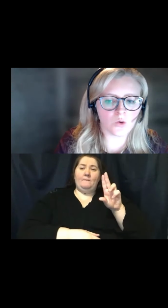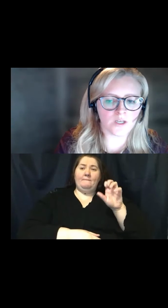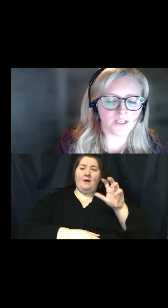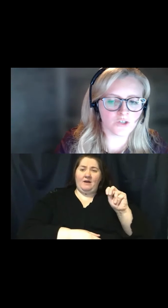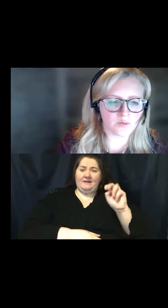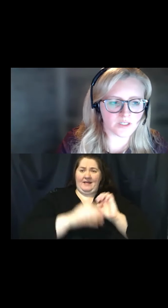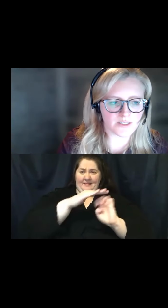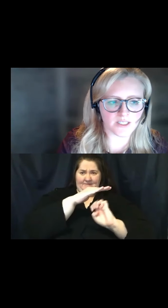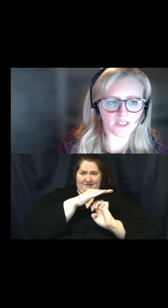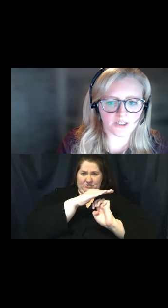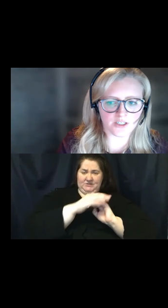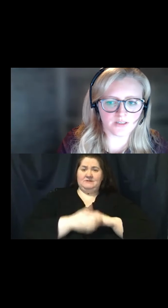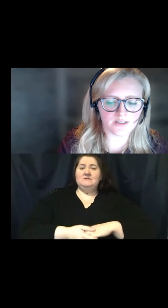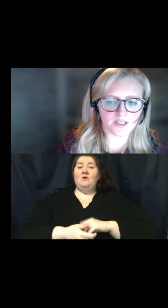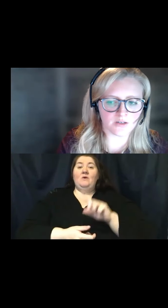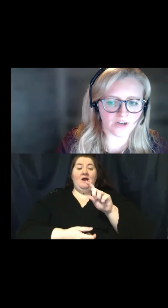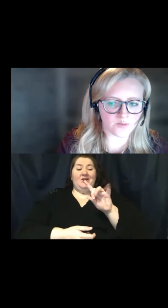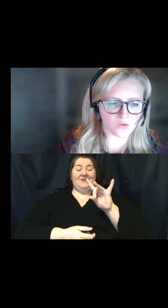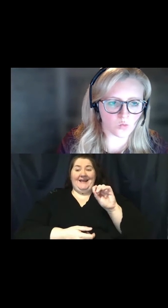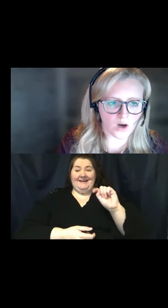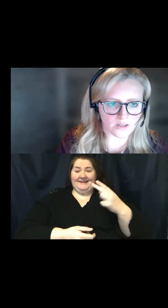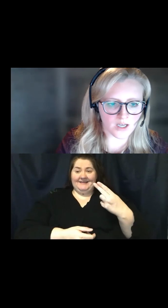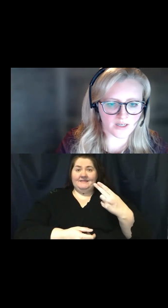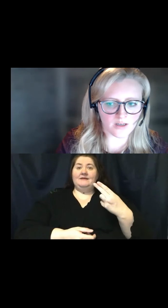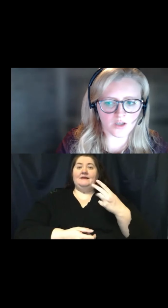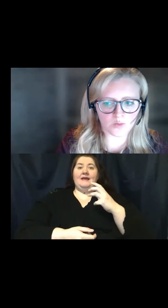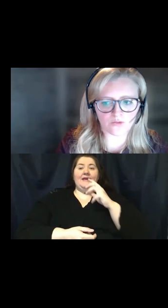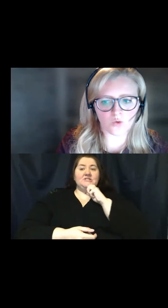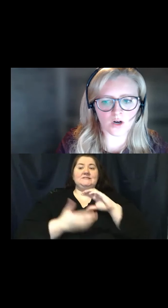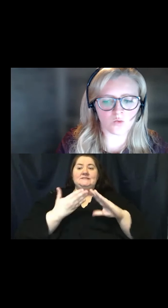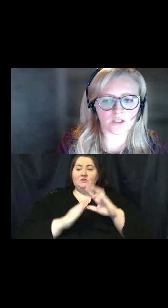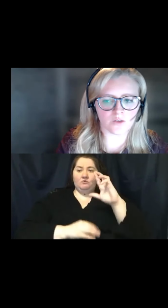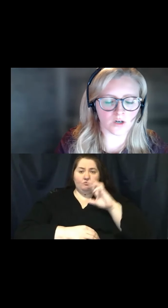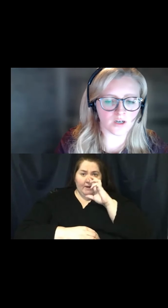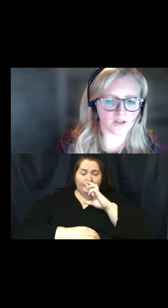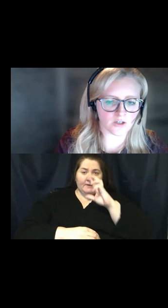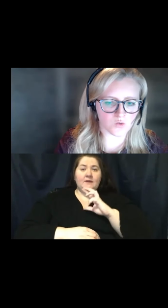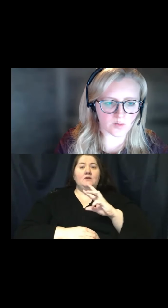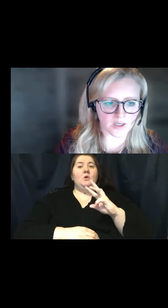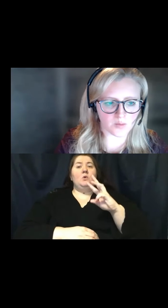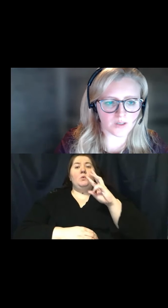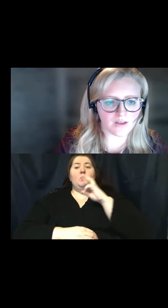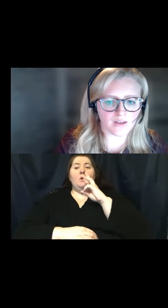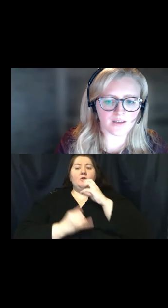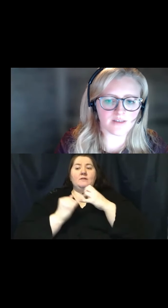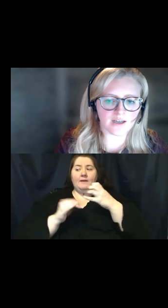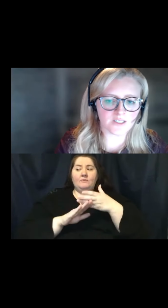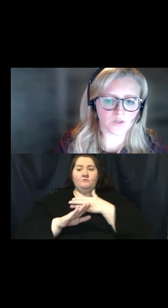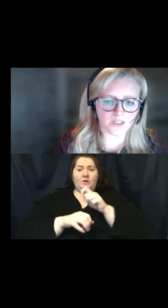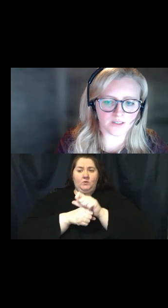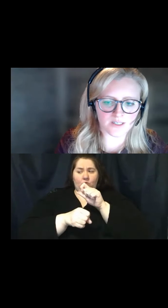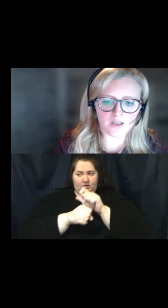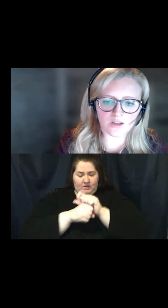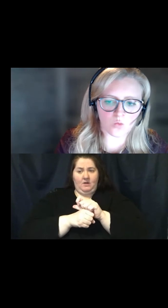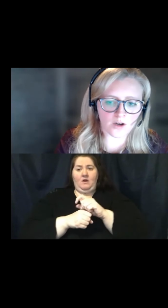180th, we need to replace an aging City of Redmond water line before we can work on our sewer pipe. And that